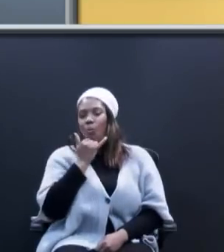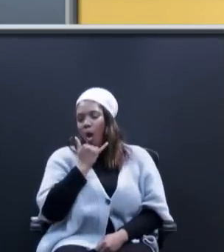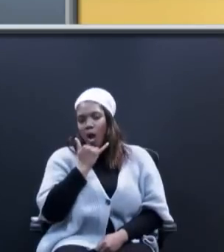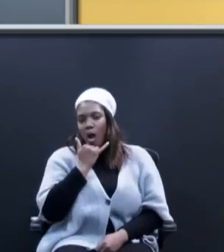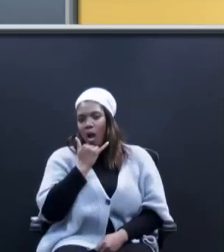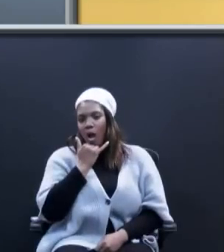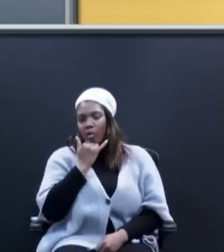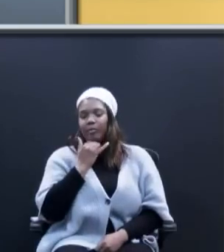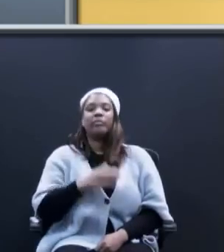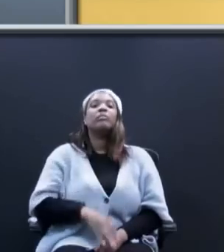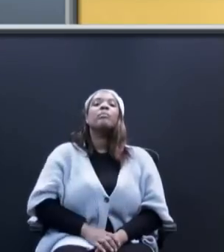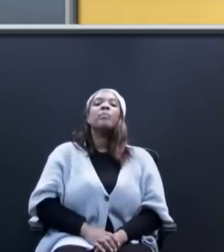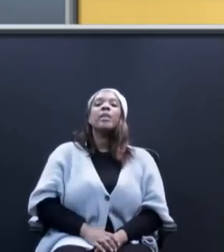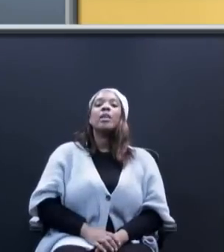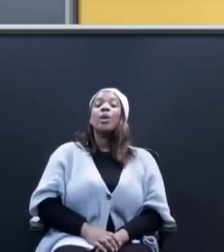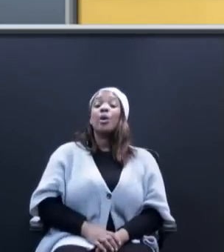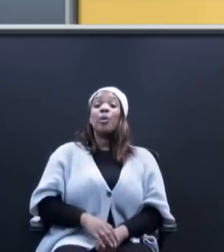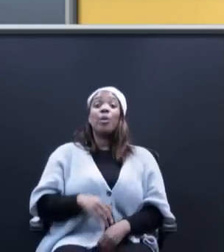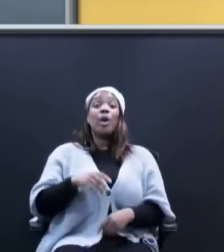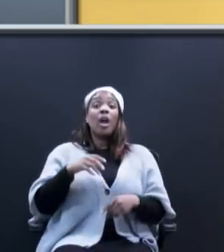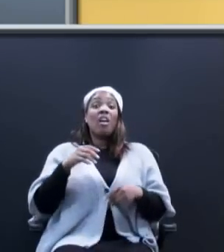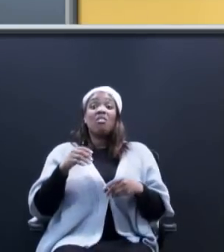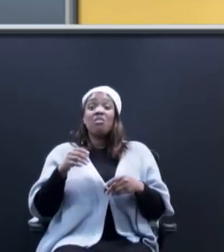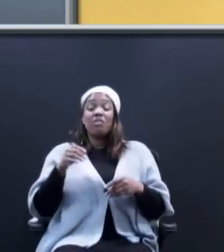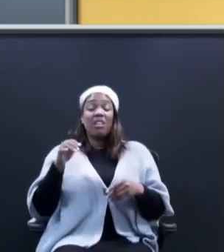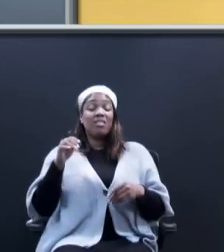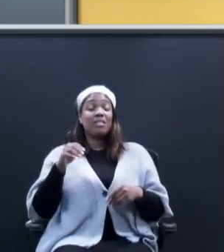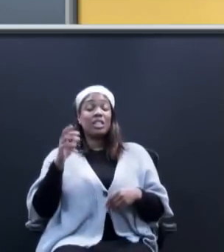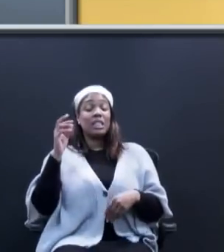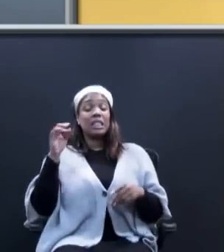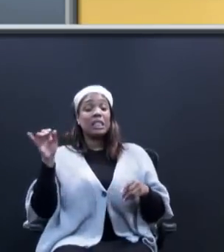they're going to get off. That's why they're going to be running around killing preachers.